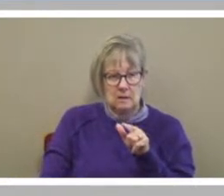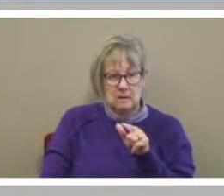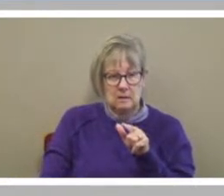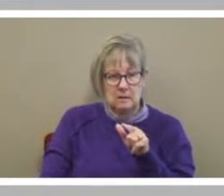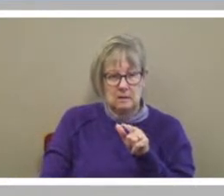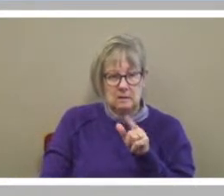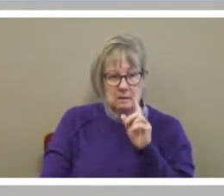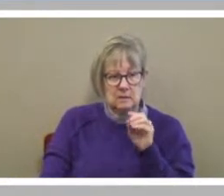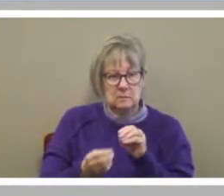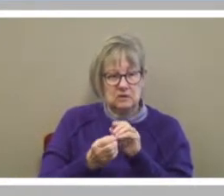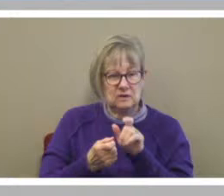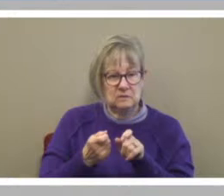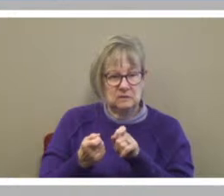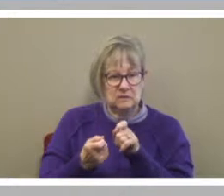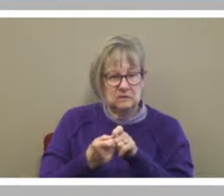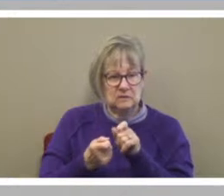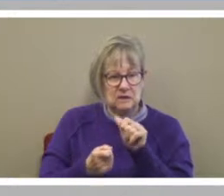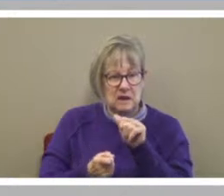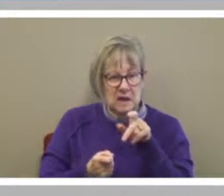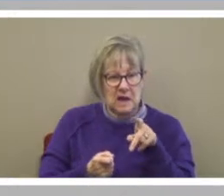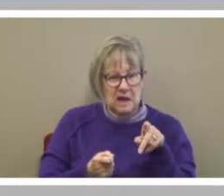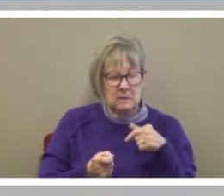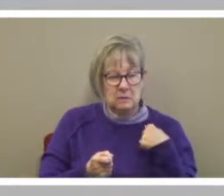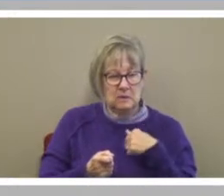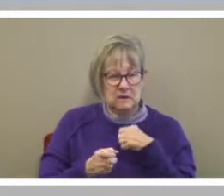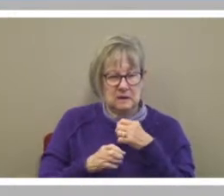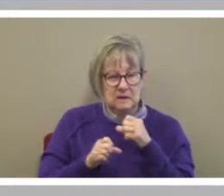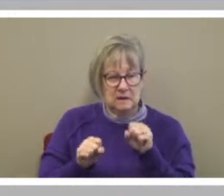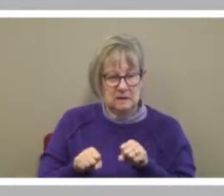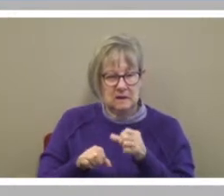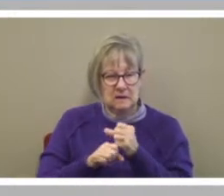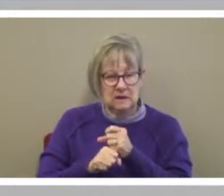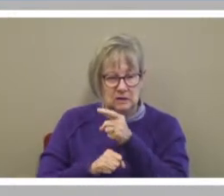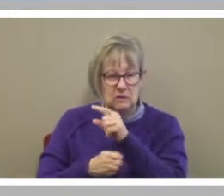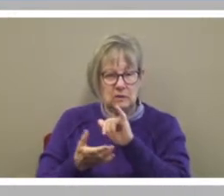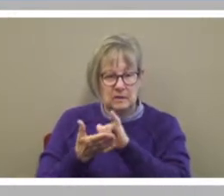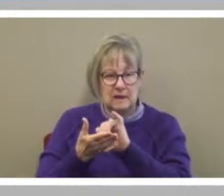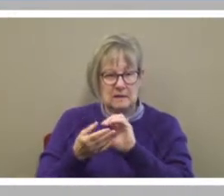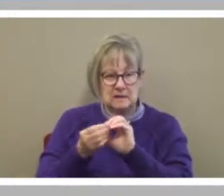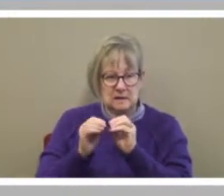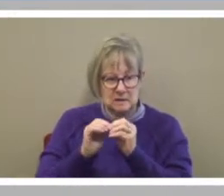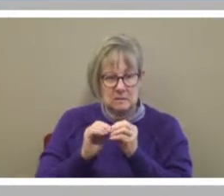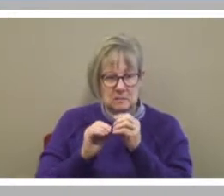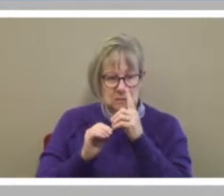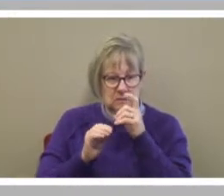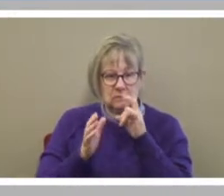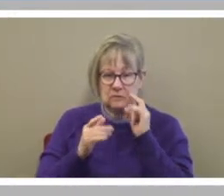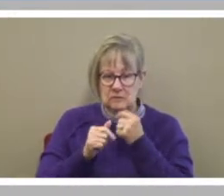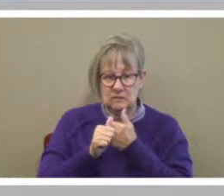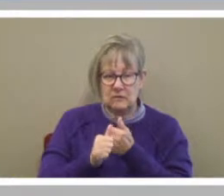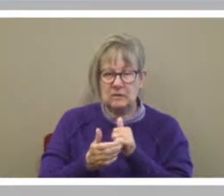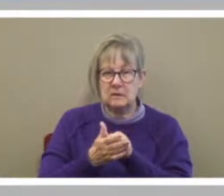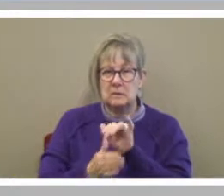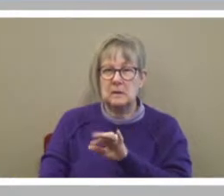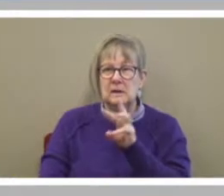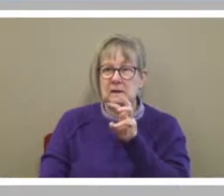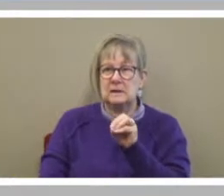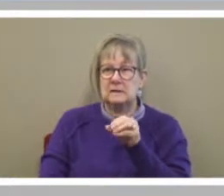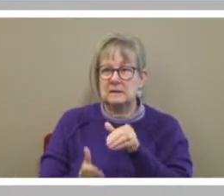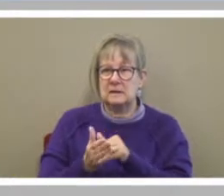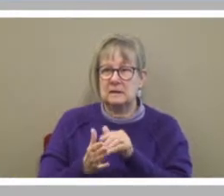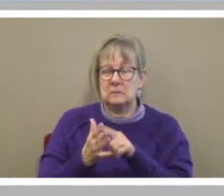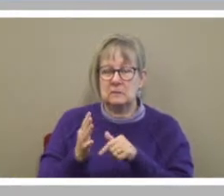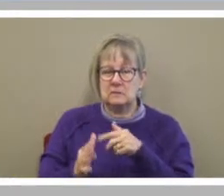But more specifically to the app, we can definitely get you that number because we do track that on a monthly basis. It's about 60,000 is what I'm